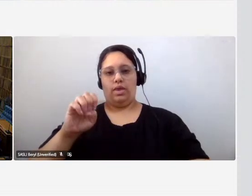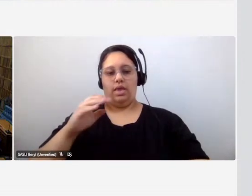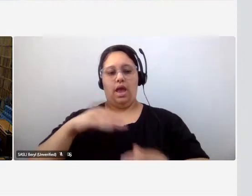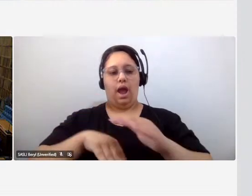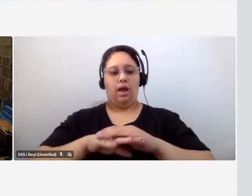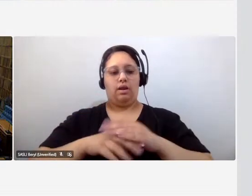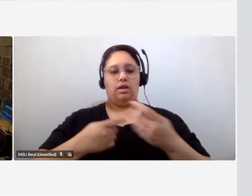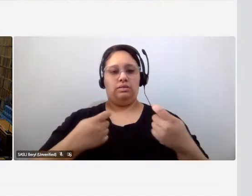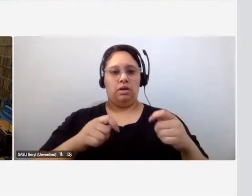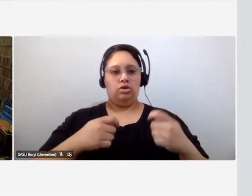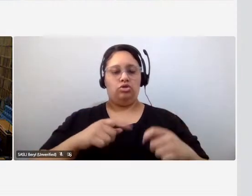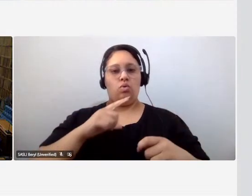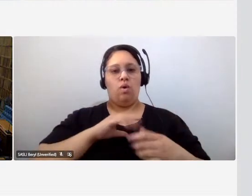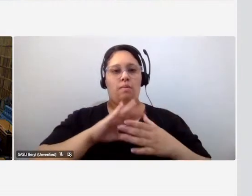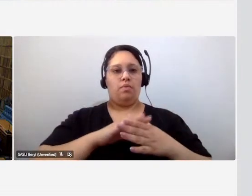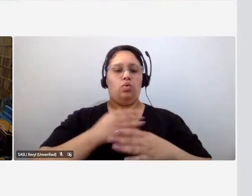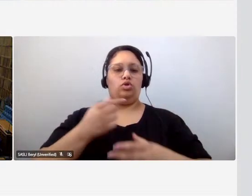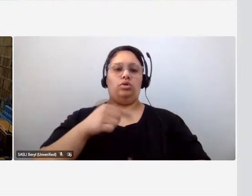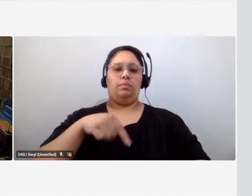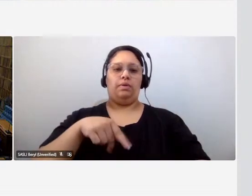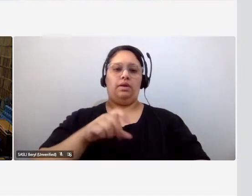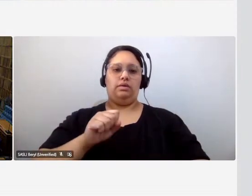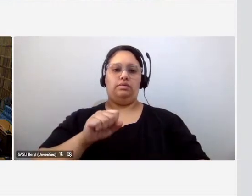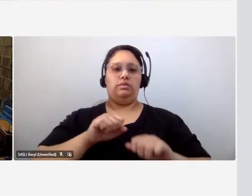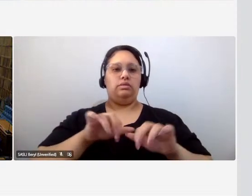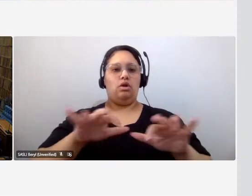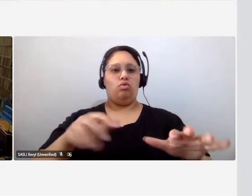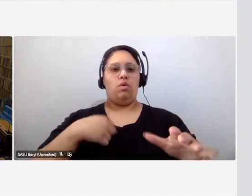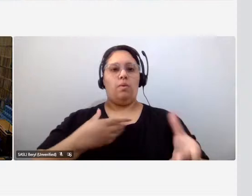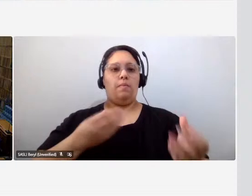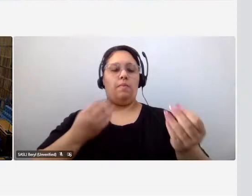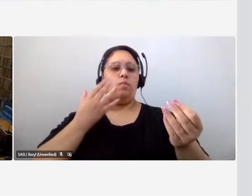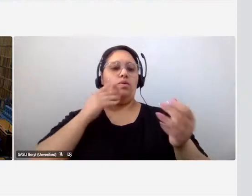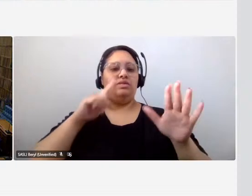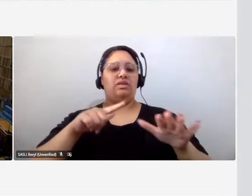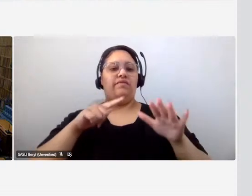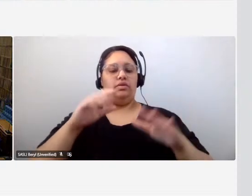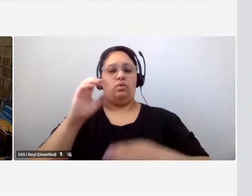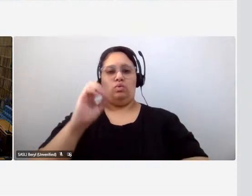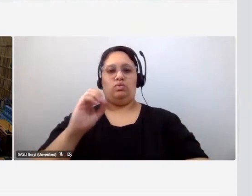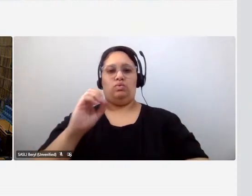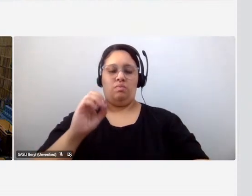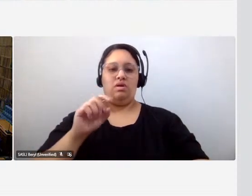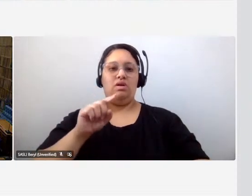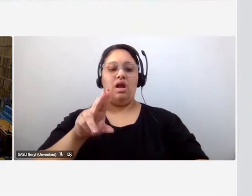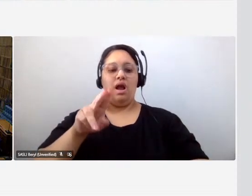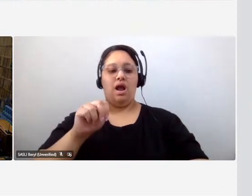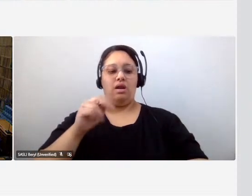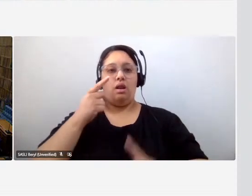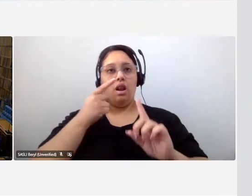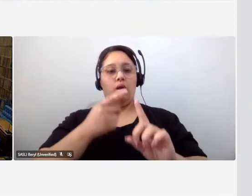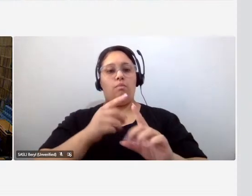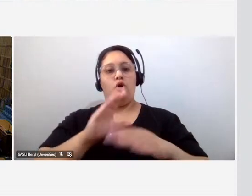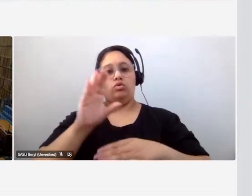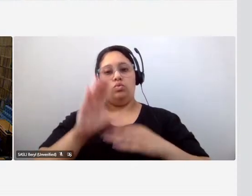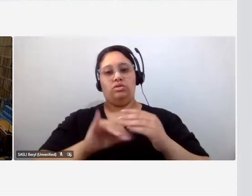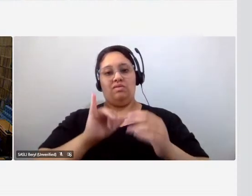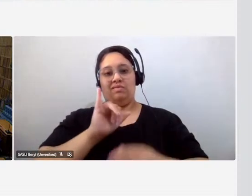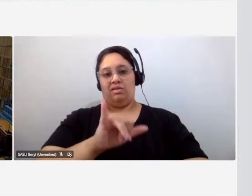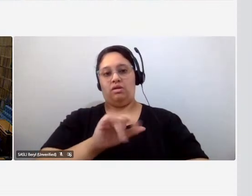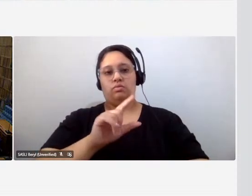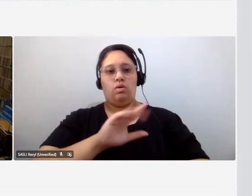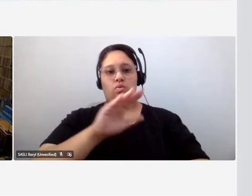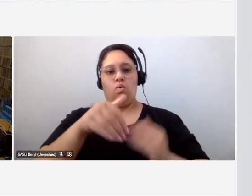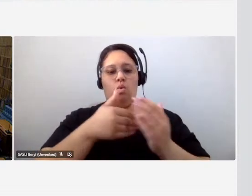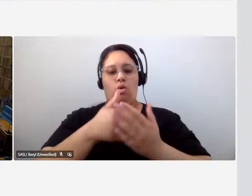and it's mainly because of the DPSA circular that we received on the 17th of October. So the unintended consequence of that is all